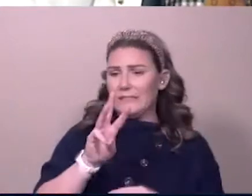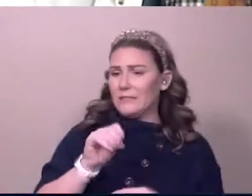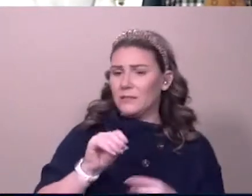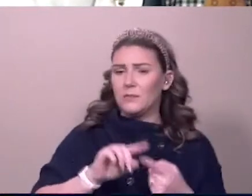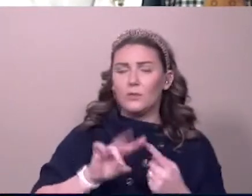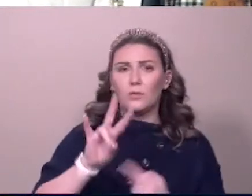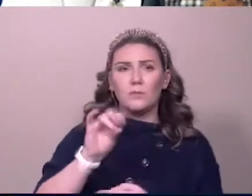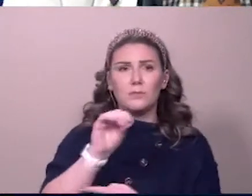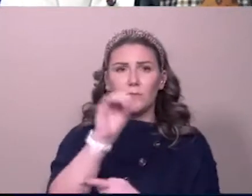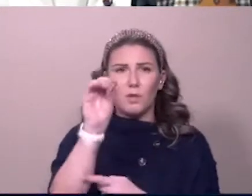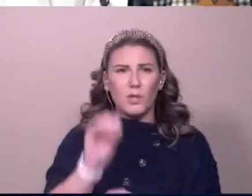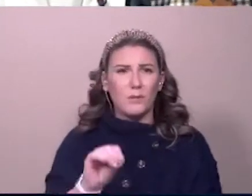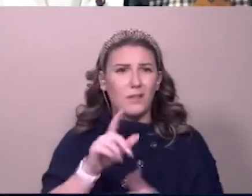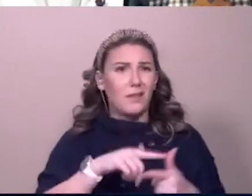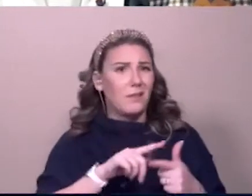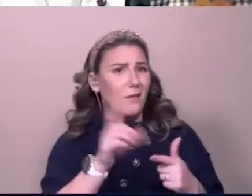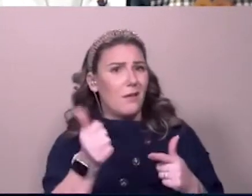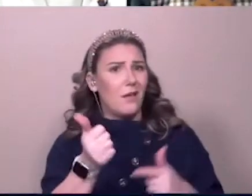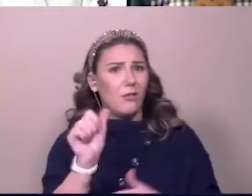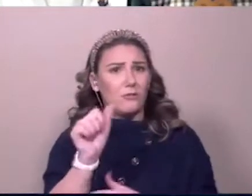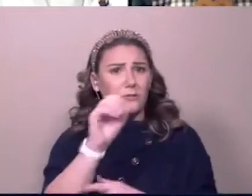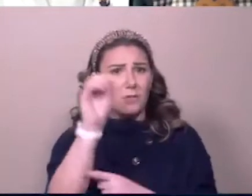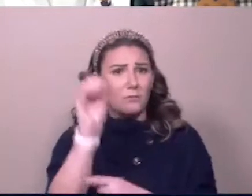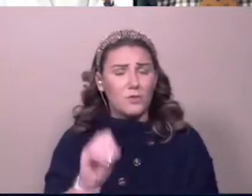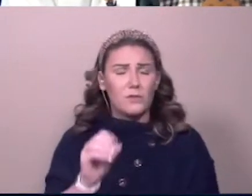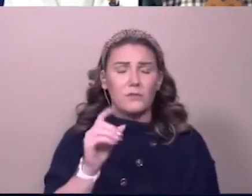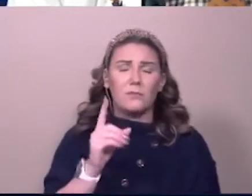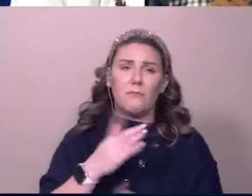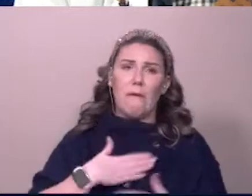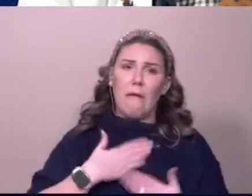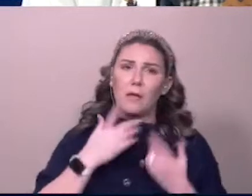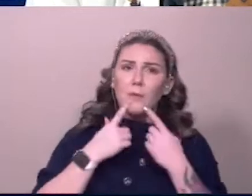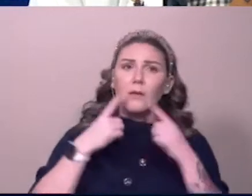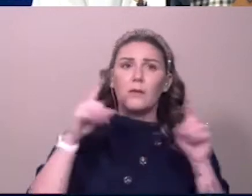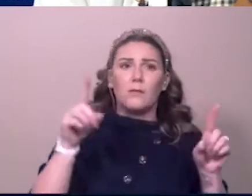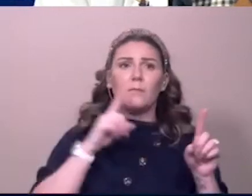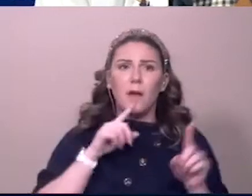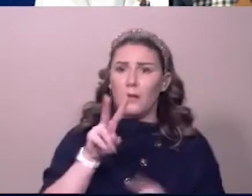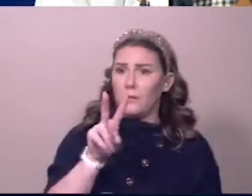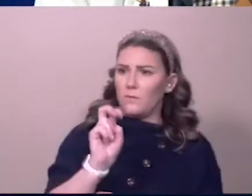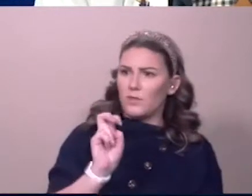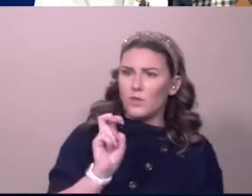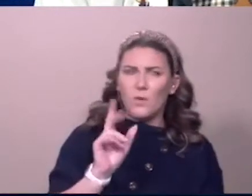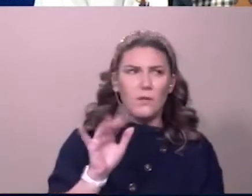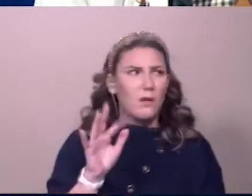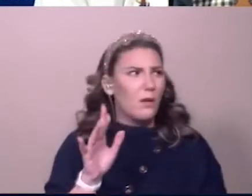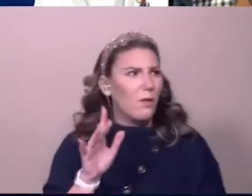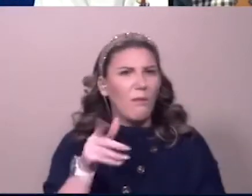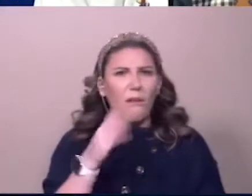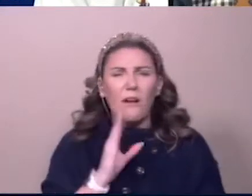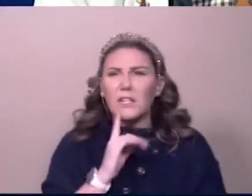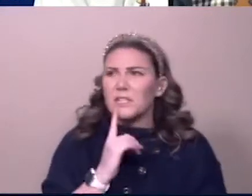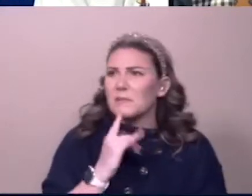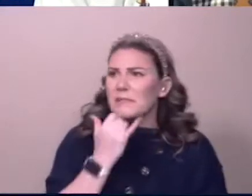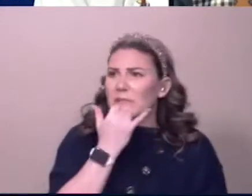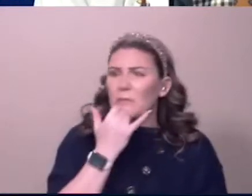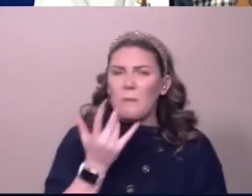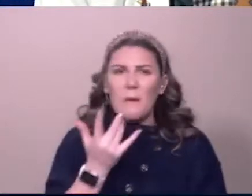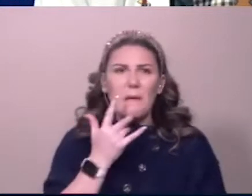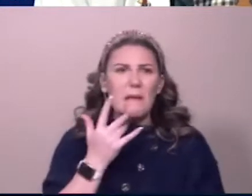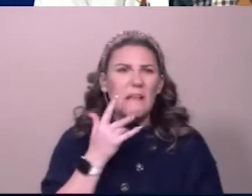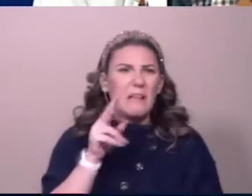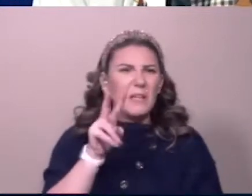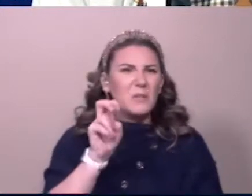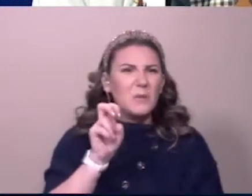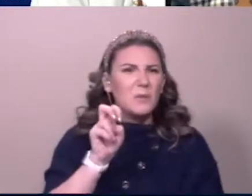down by about 10%. We're glad we finally got from our high of 200 and oh gosh, I'm going to say it wrong. I want to say